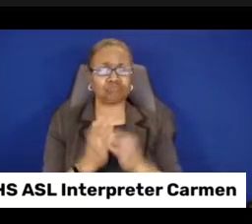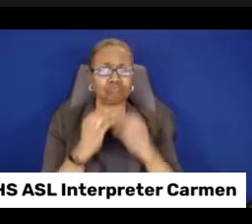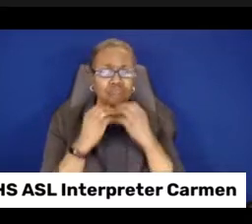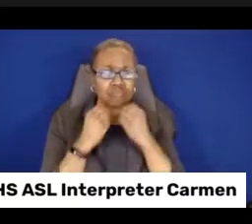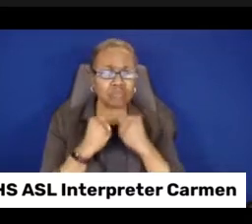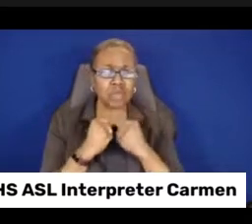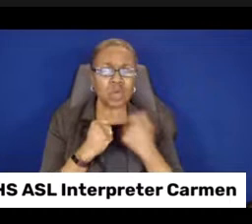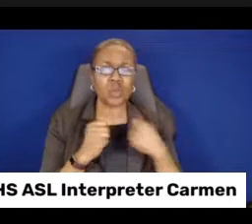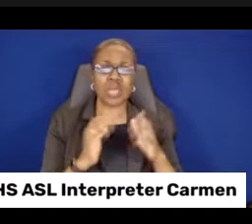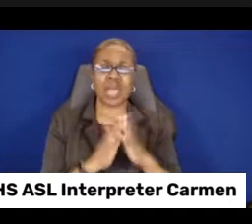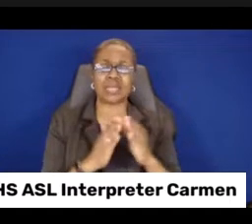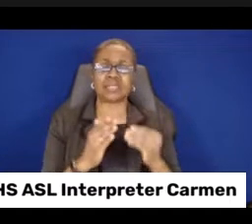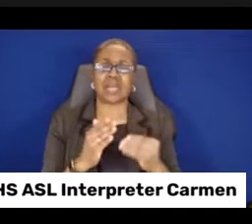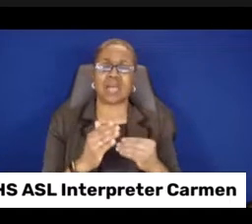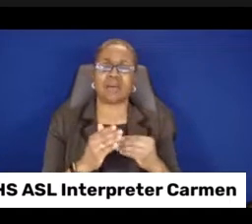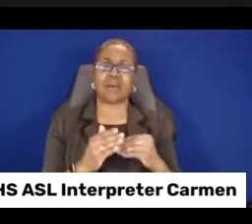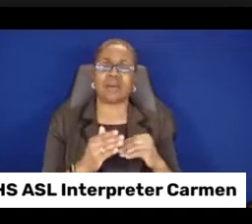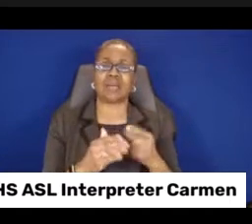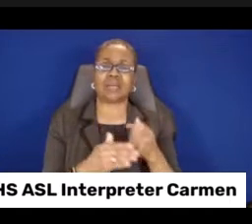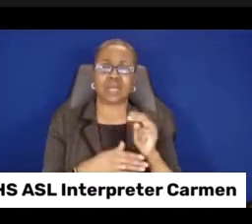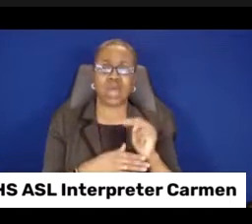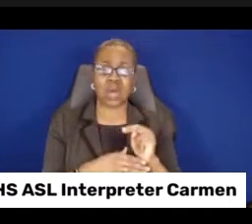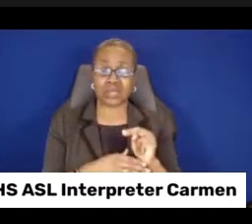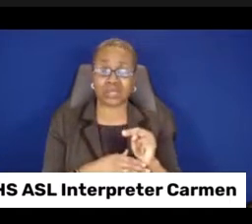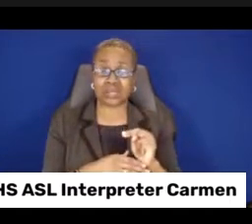we ask our gardeners,